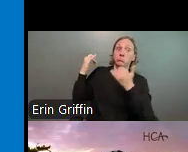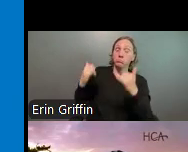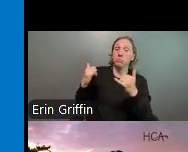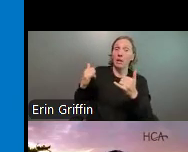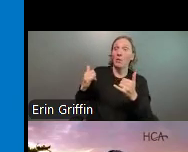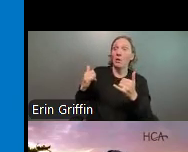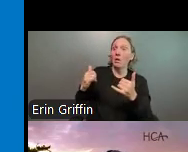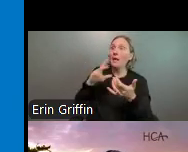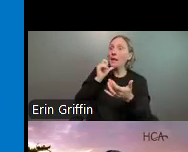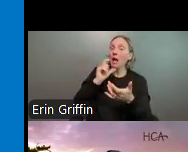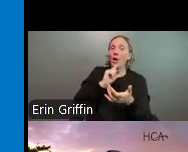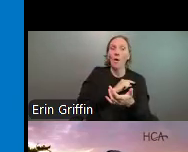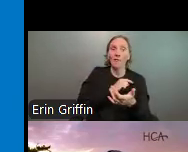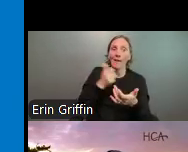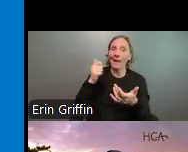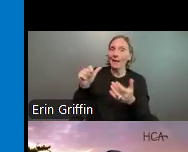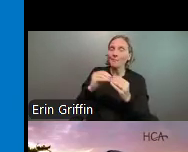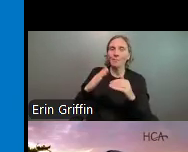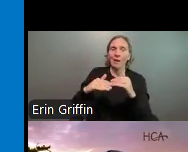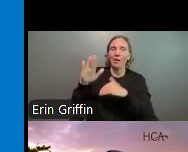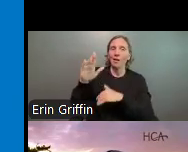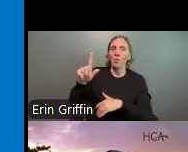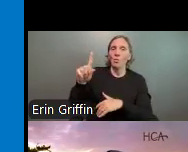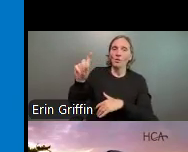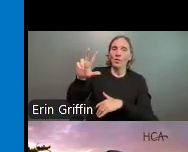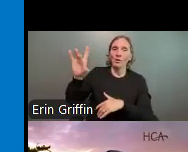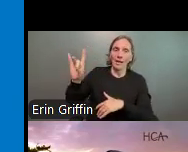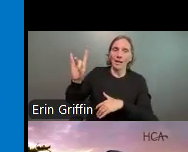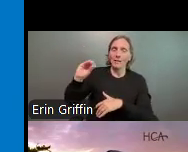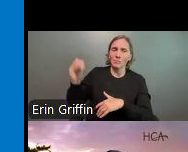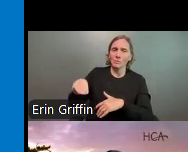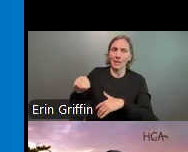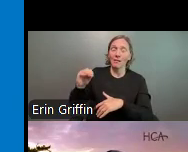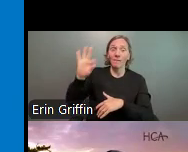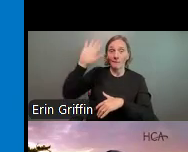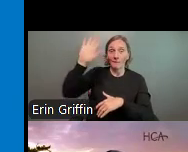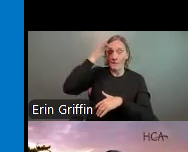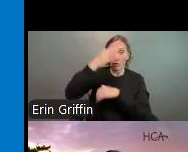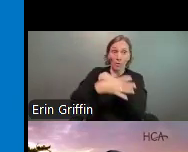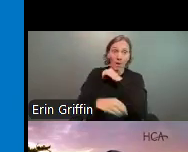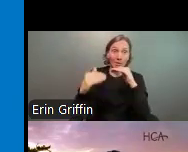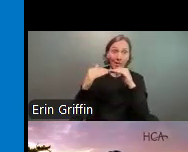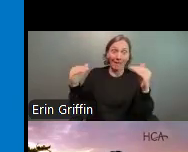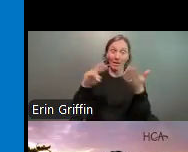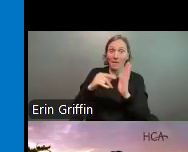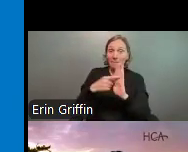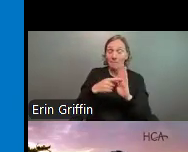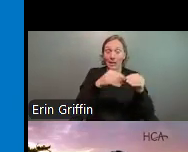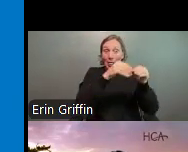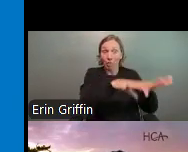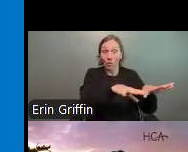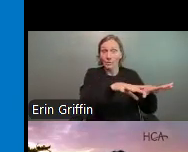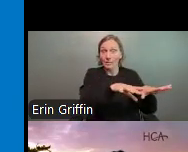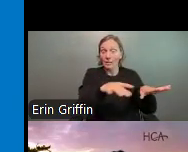that 138% of the federal poverty level, will that slot be open to someone else? Will